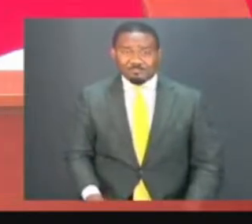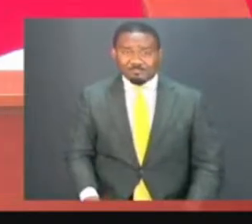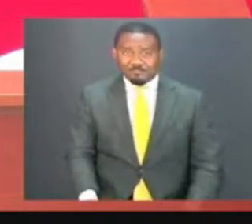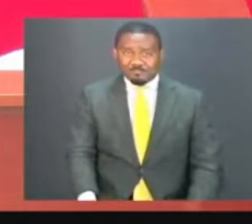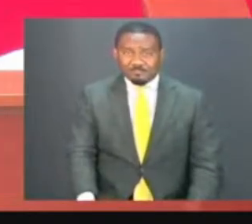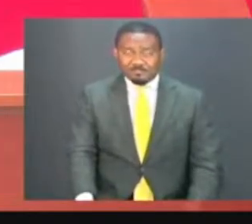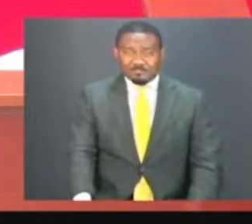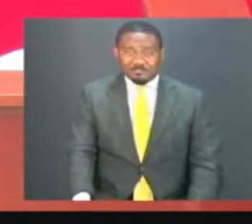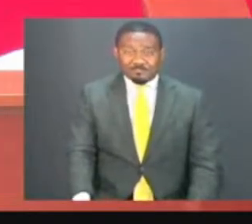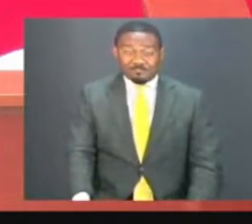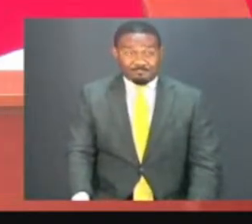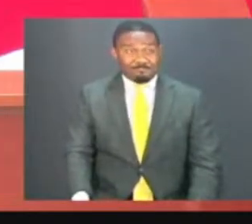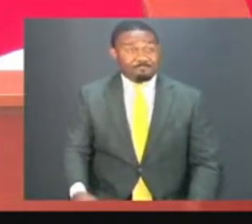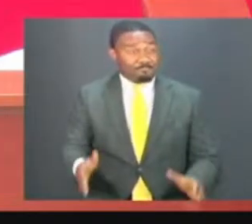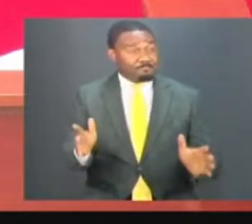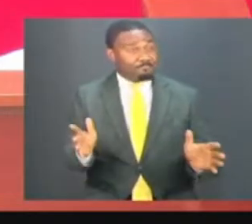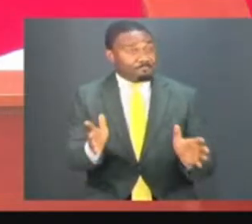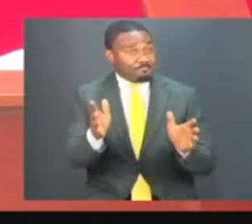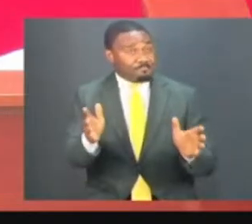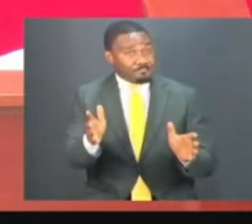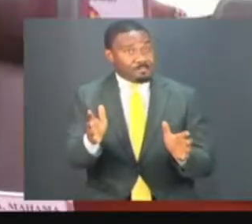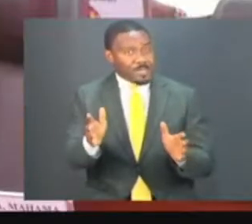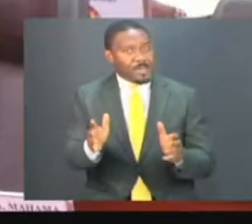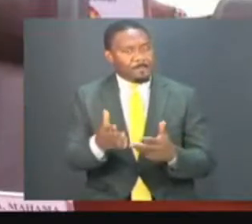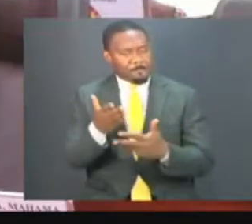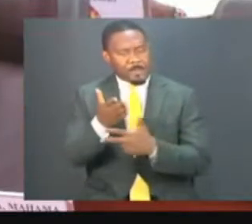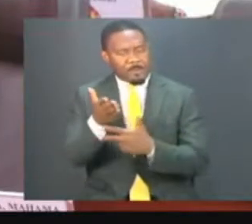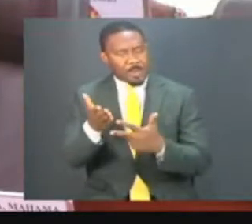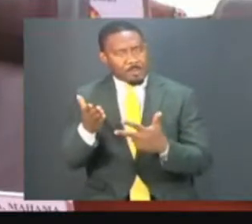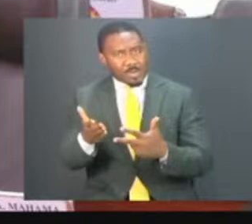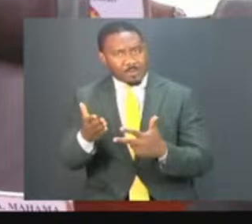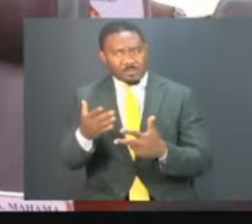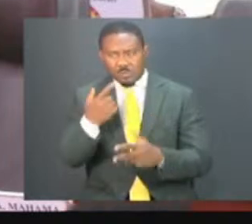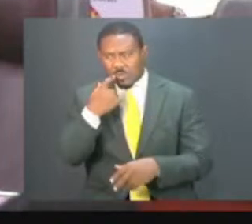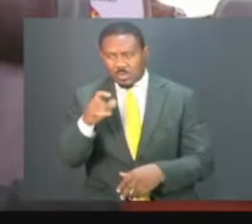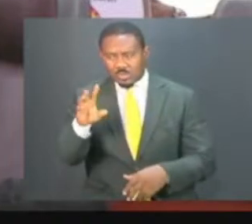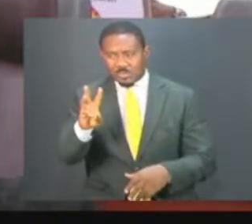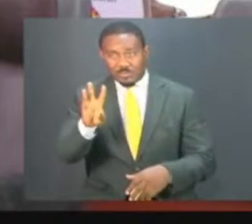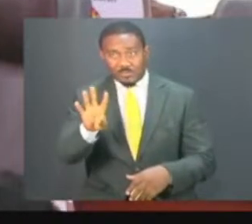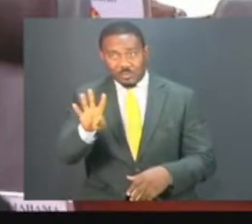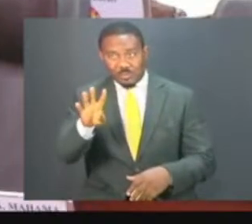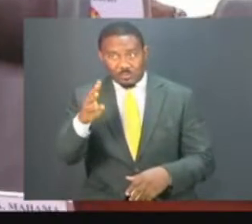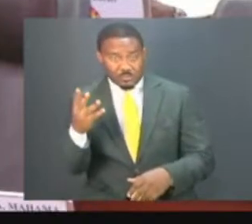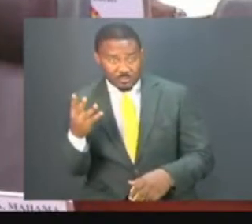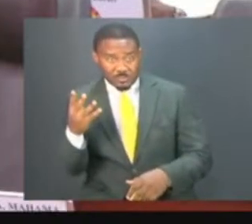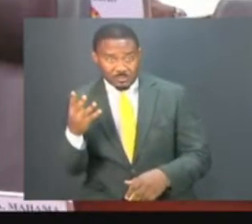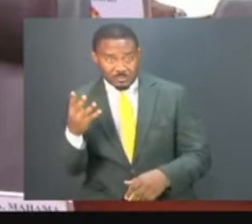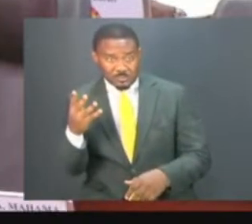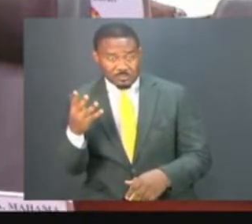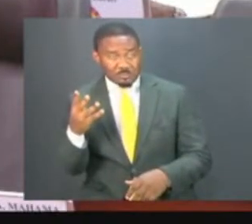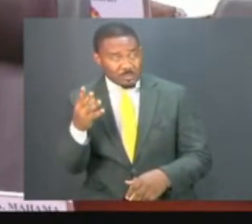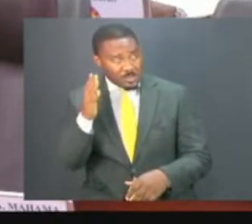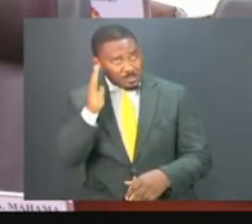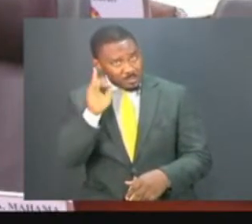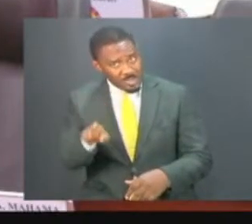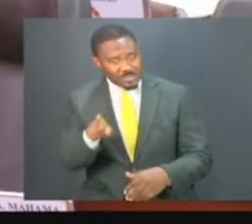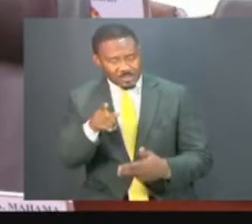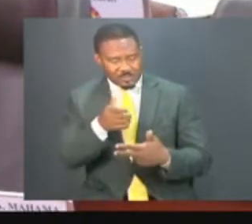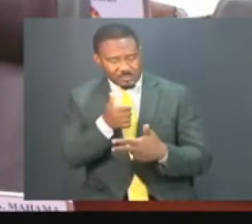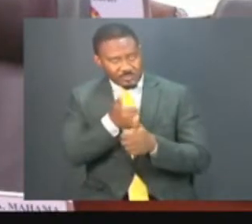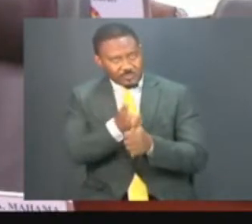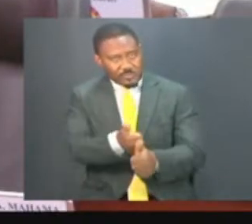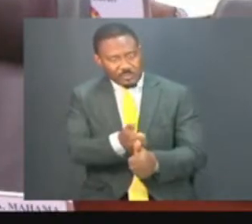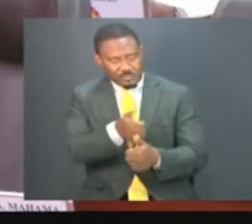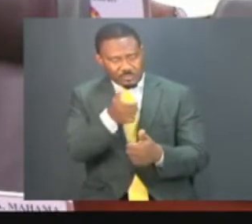may I urge you that the procedure under 64 Rule 4, ABCD be triggered so that we can deal with this